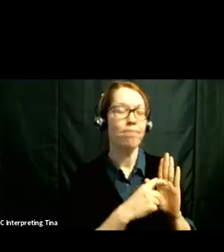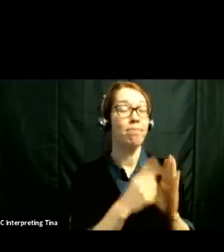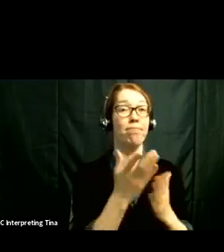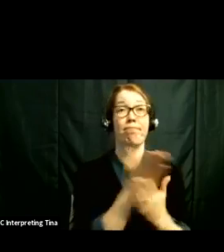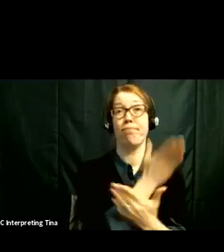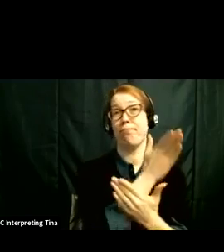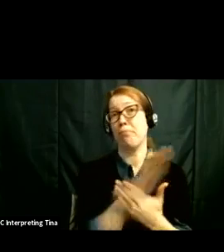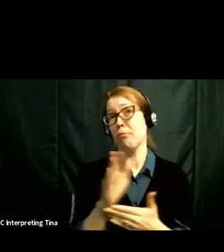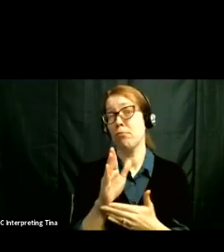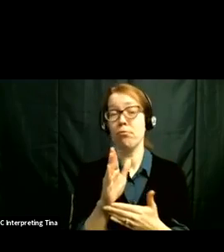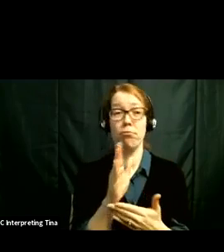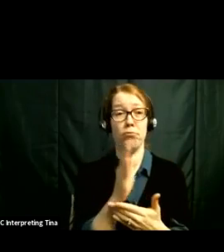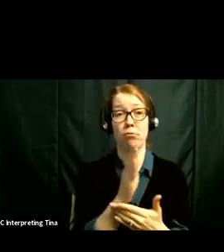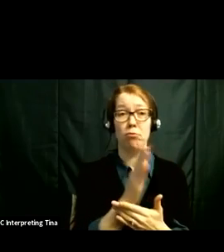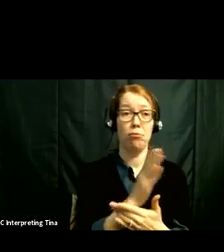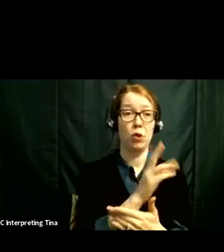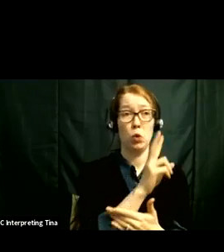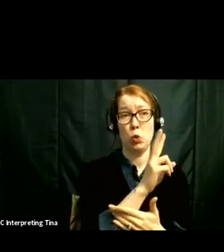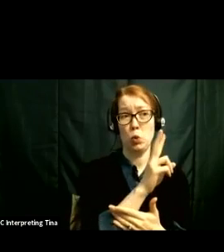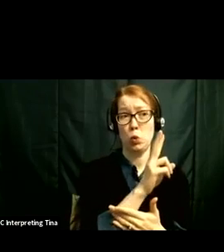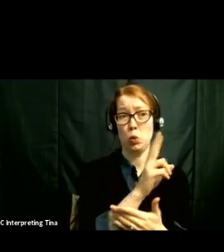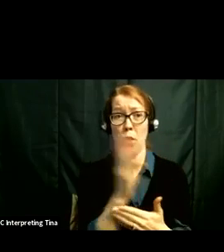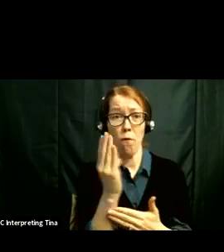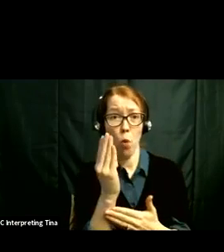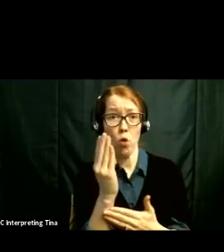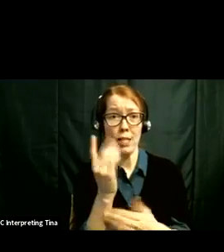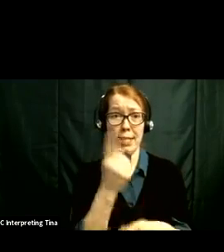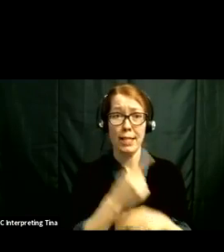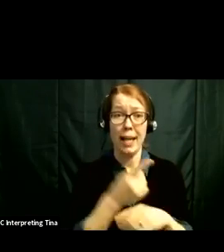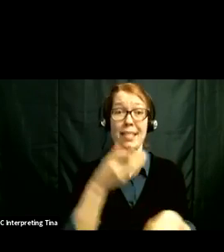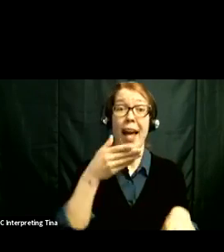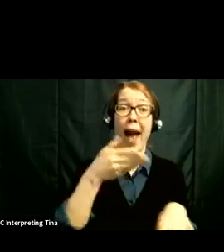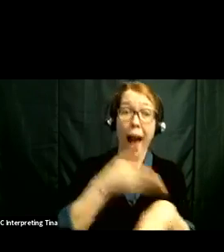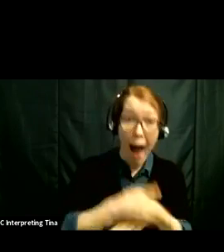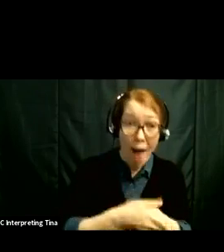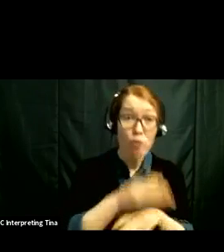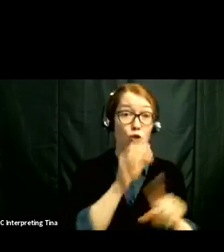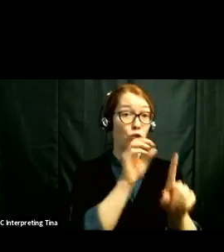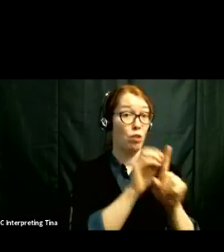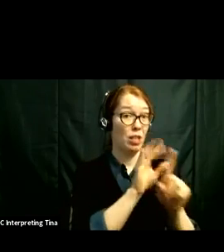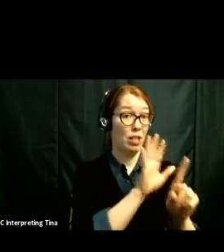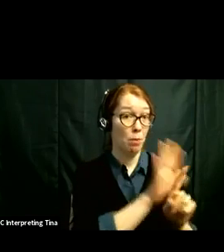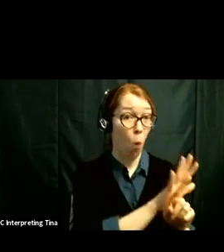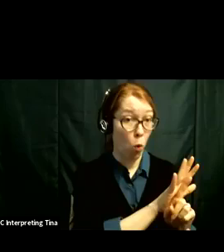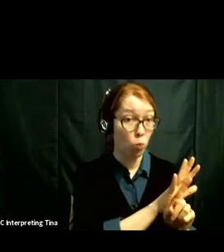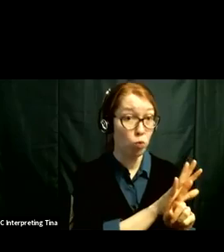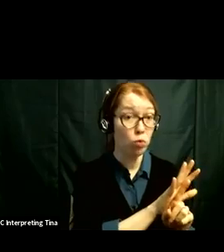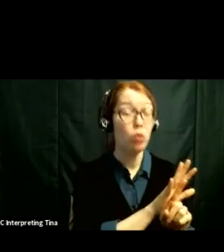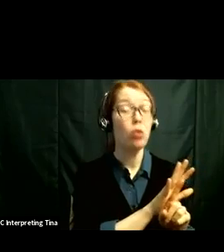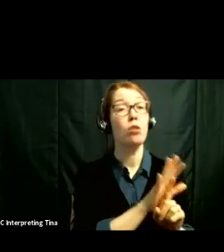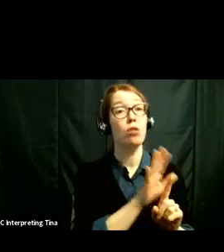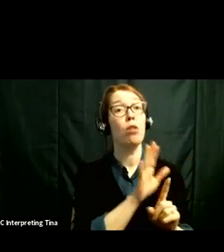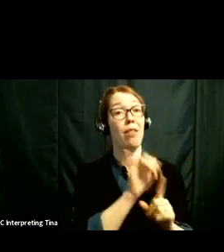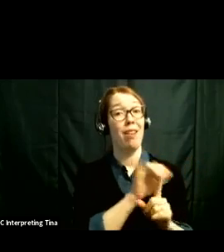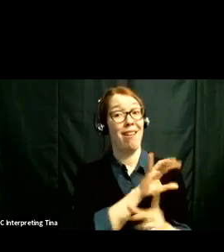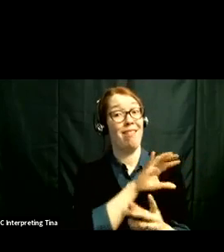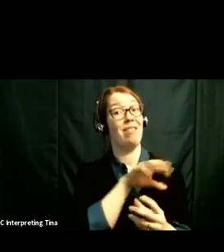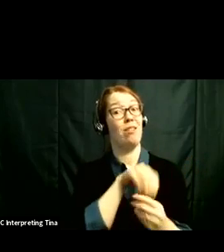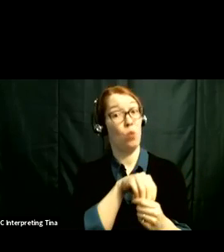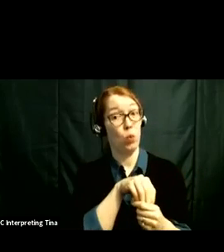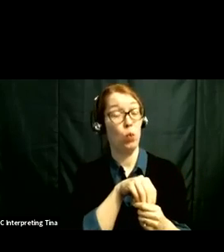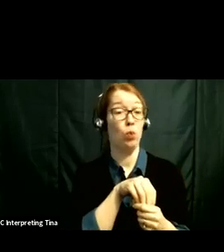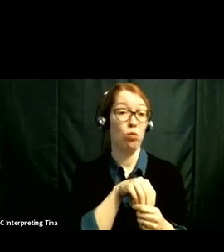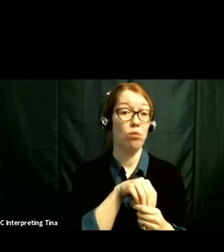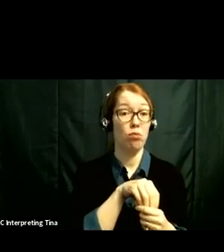from approximately 2 to 14 days after an exposure. And those include could